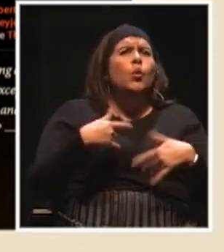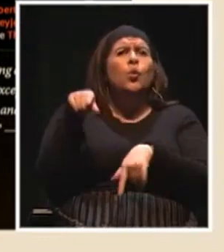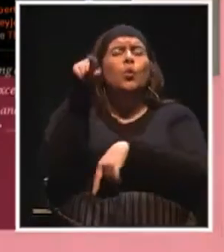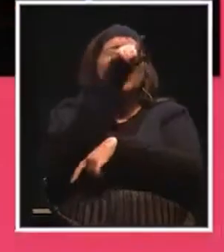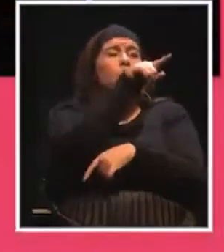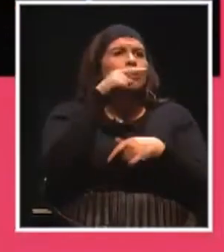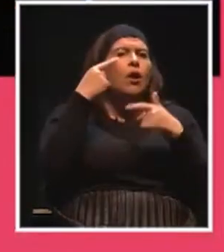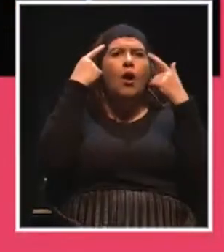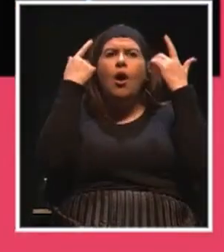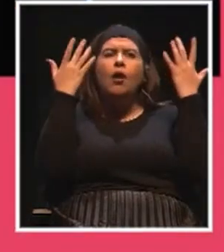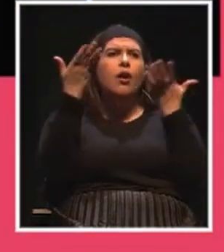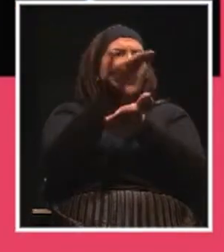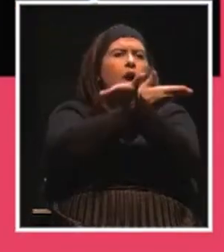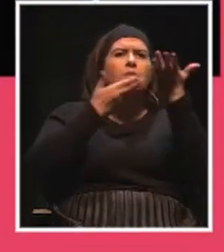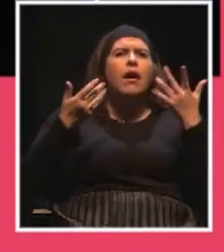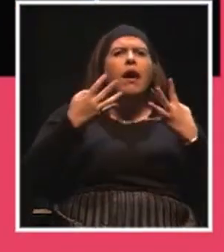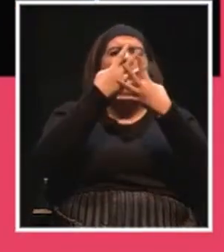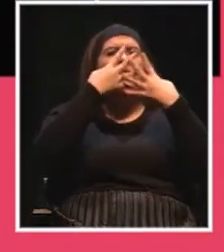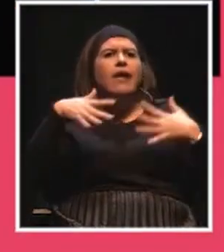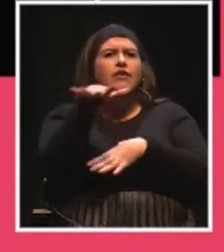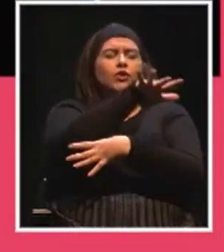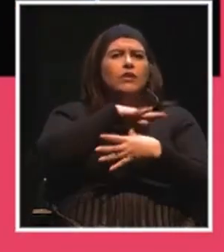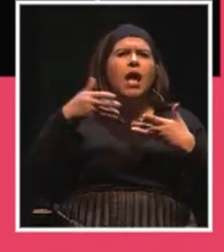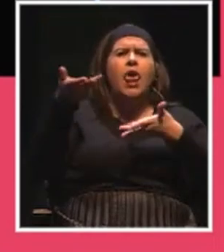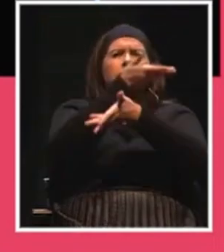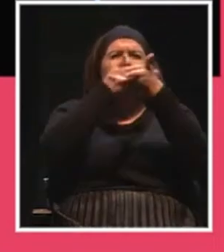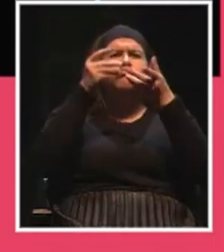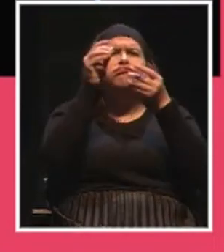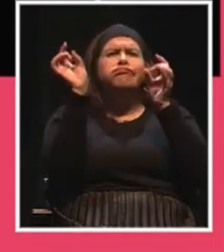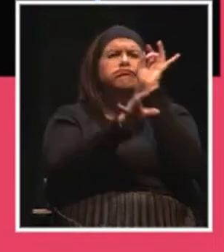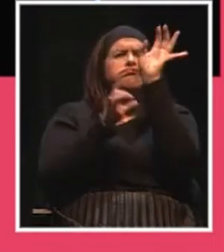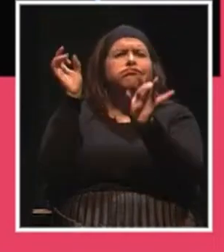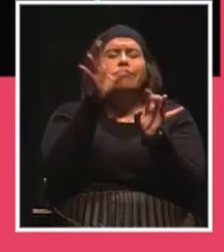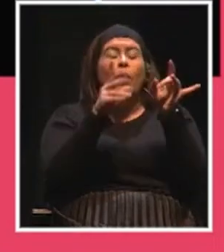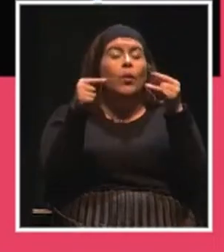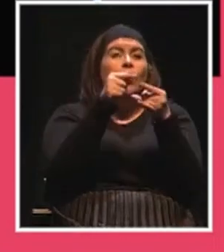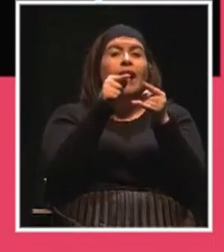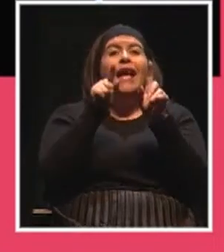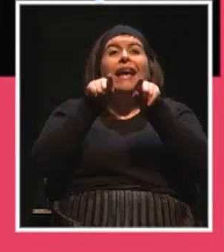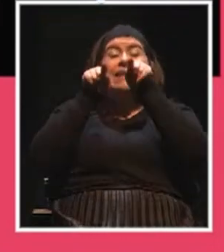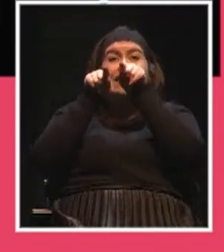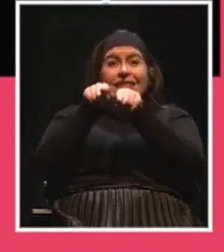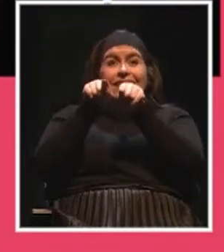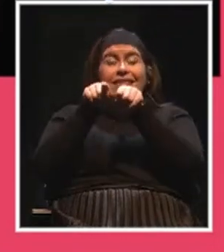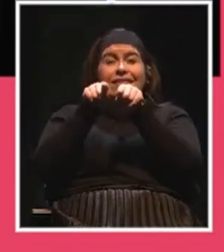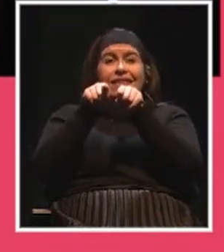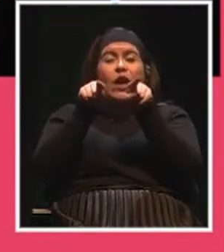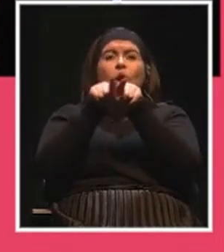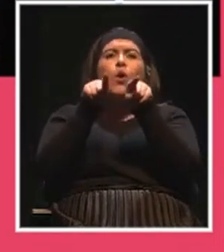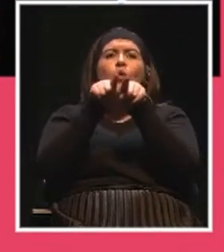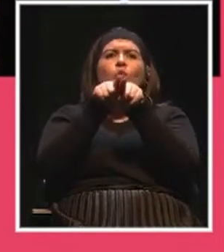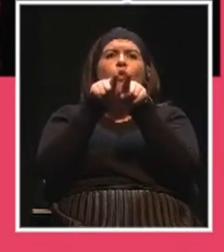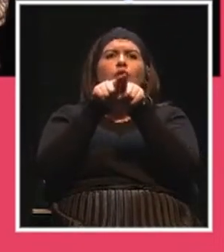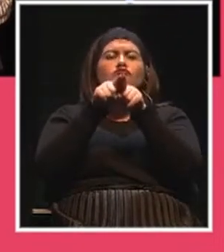going on about that. So it was really became an engine of the storytelling of the show itself,